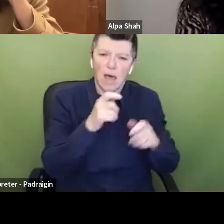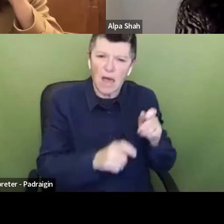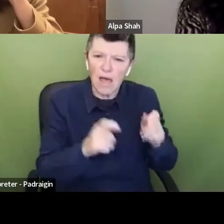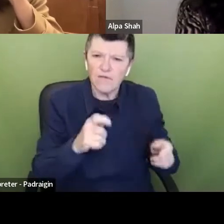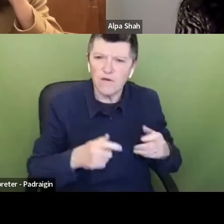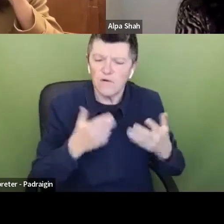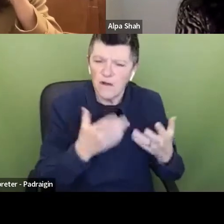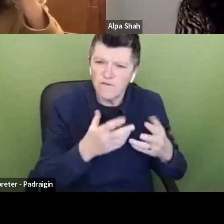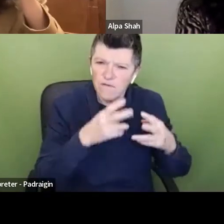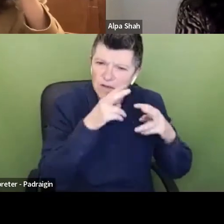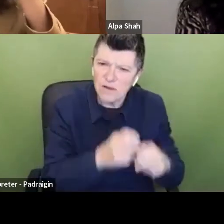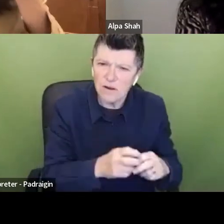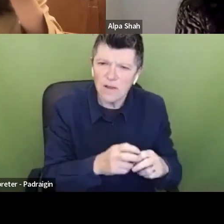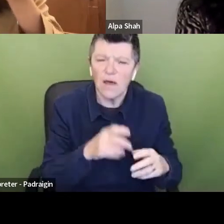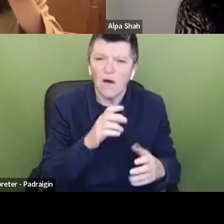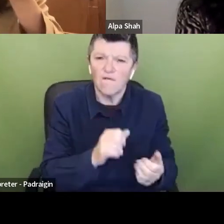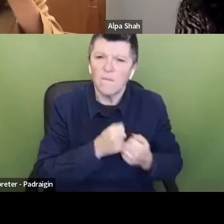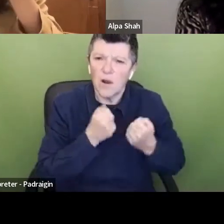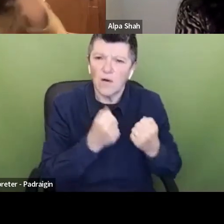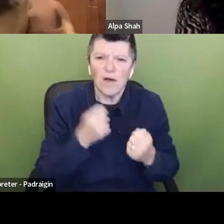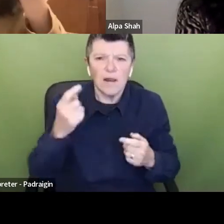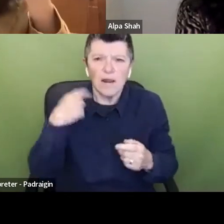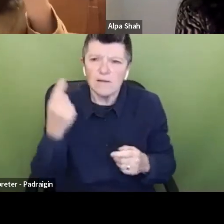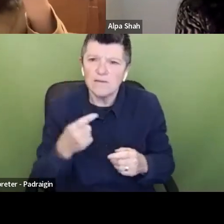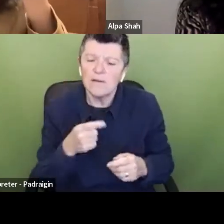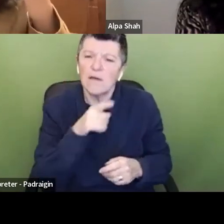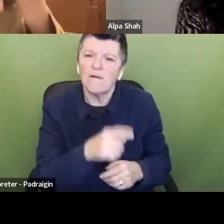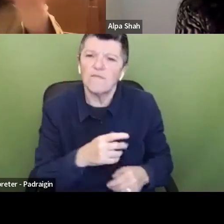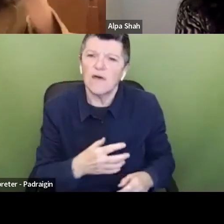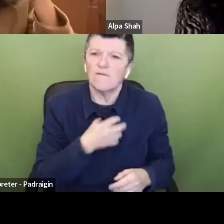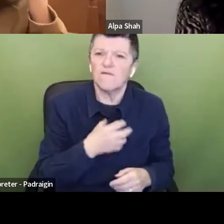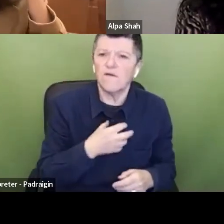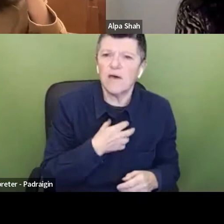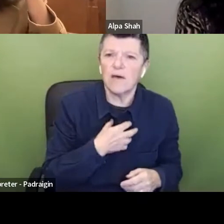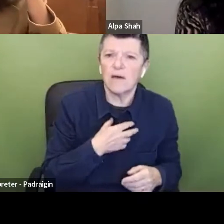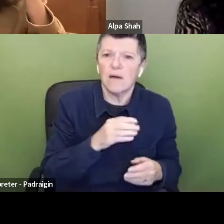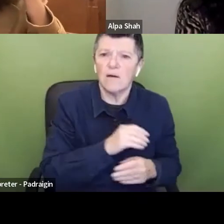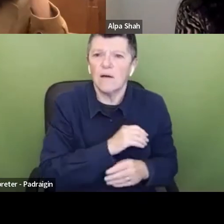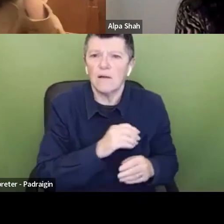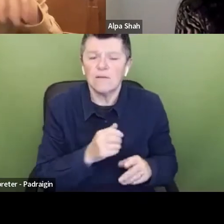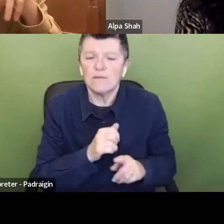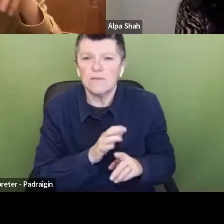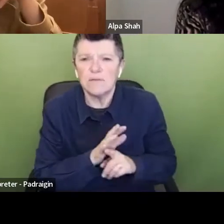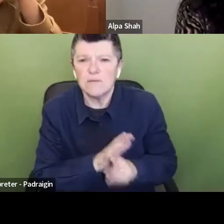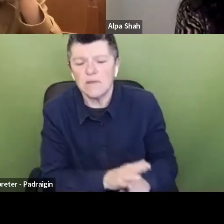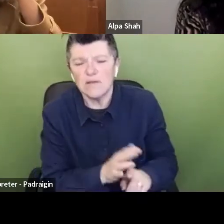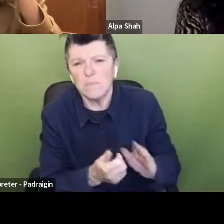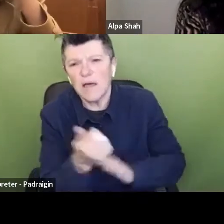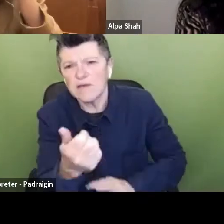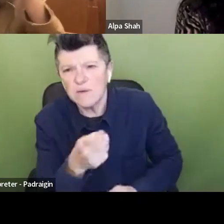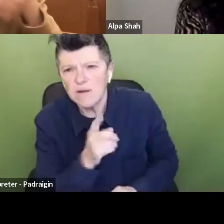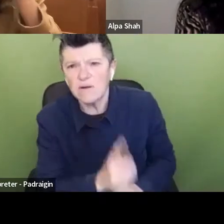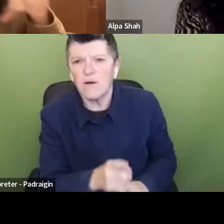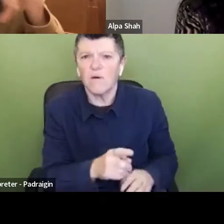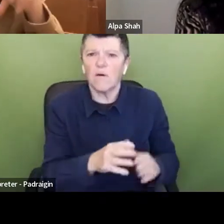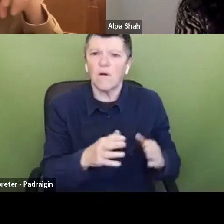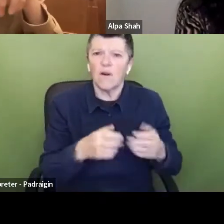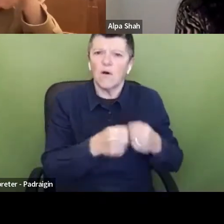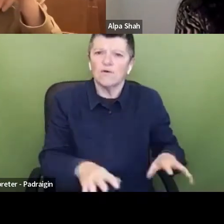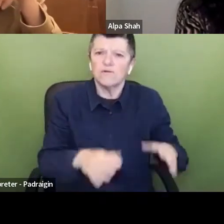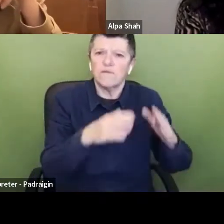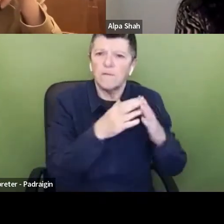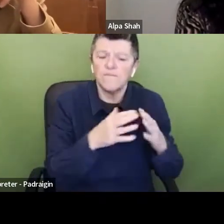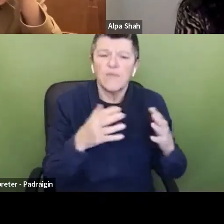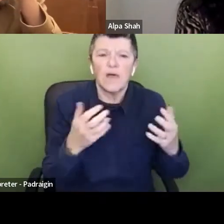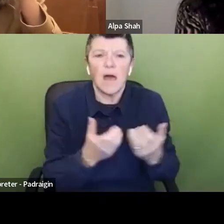this sense of belonging when they fear displacement or they fear the loss of their homes, such as in Sutton Estate, but also how people grapple with the idea